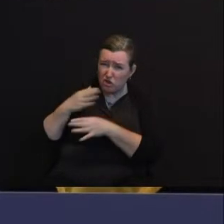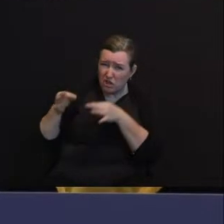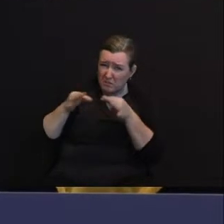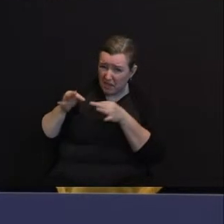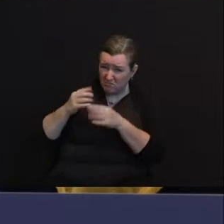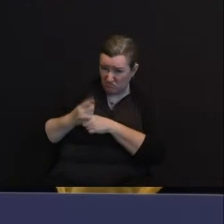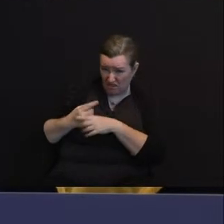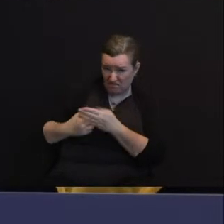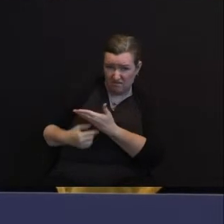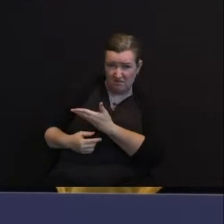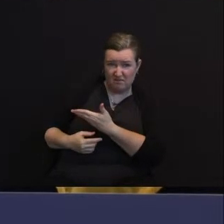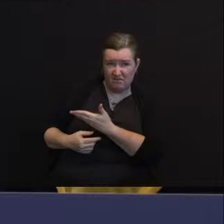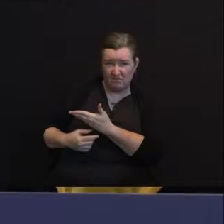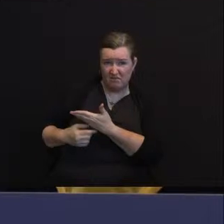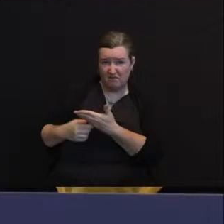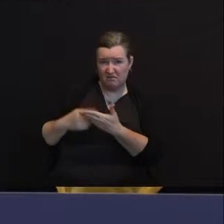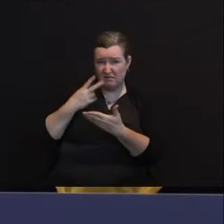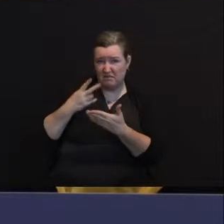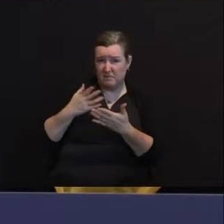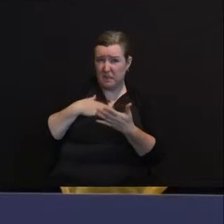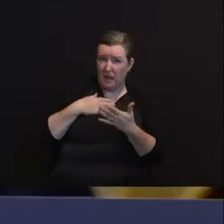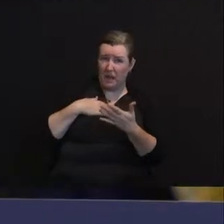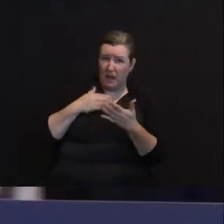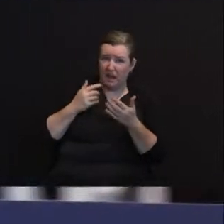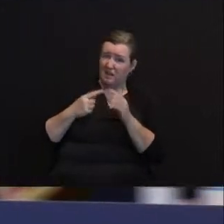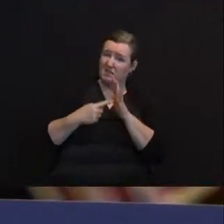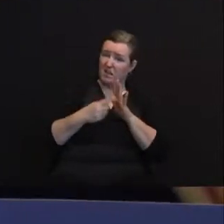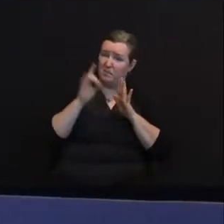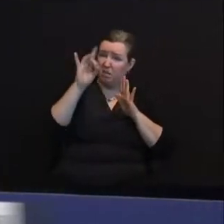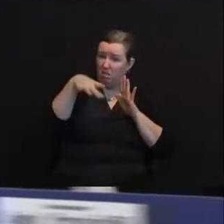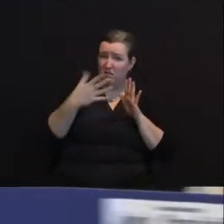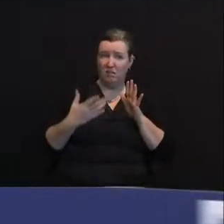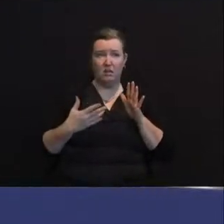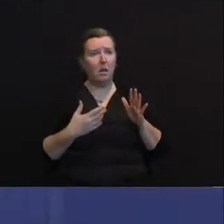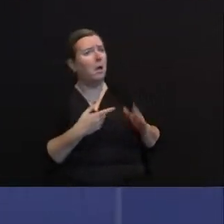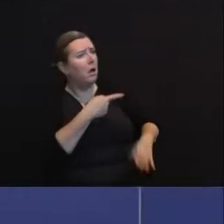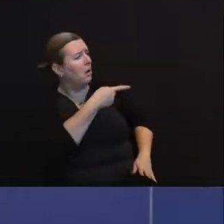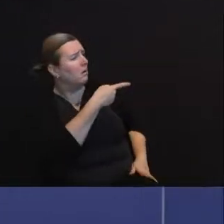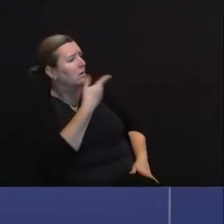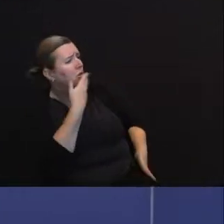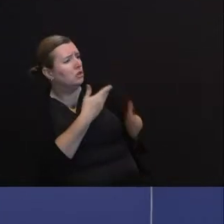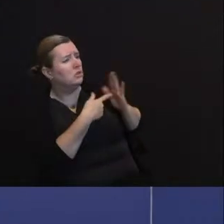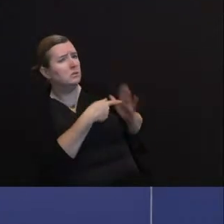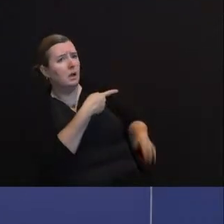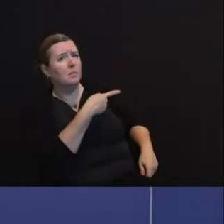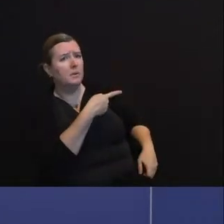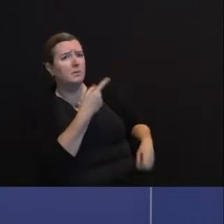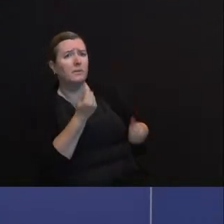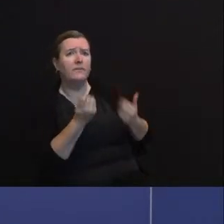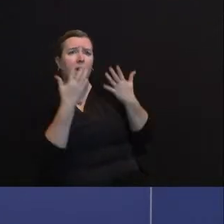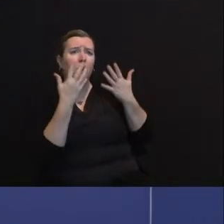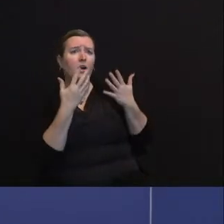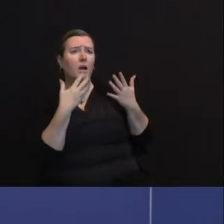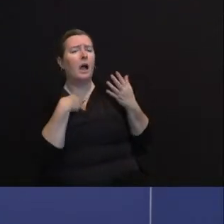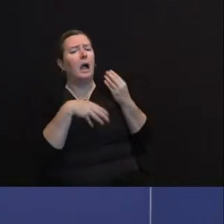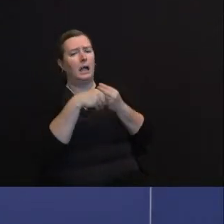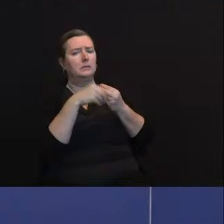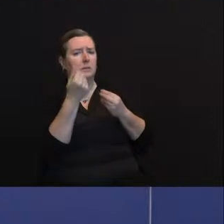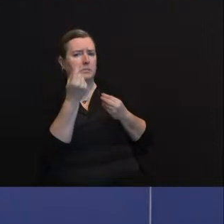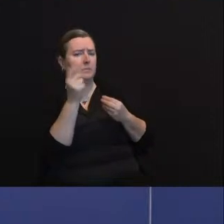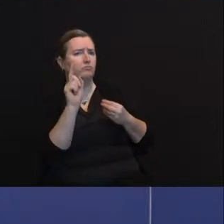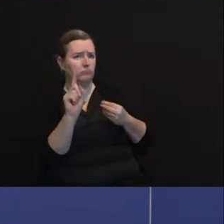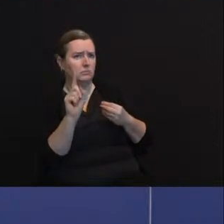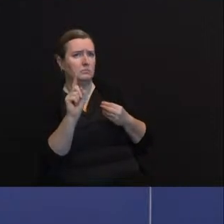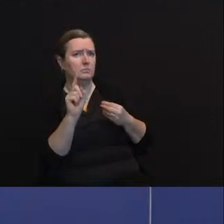saw that analogy. Did we get that largely right? I think so, and what I would add, and to kind of go with one of the